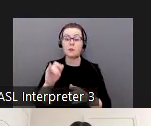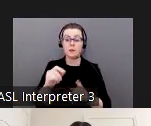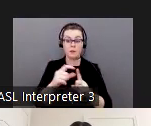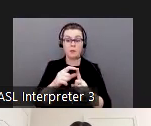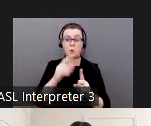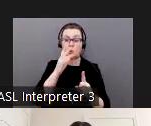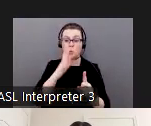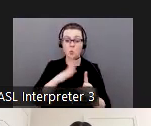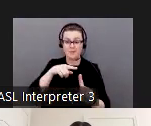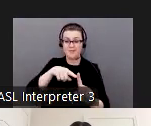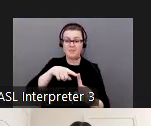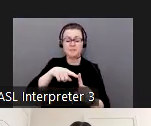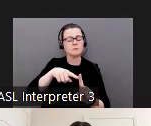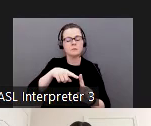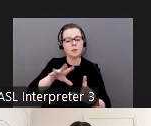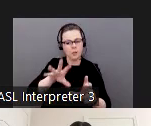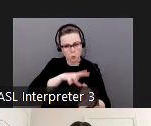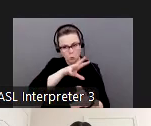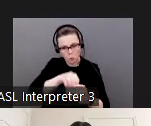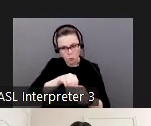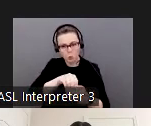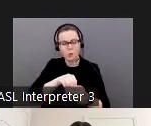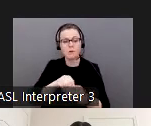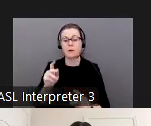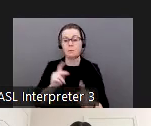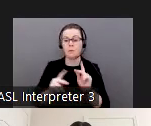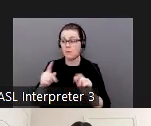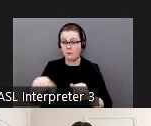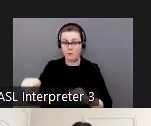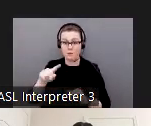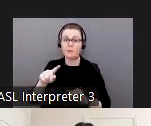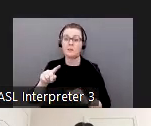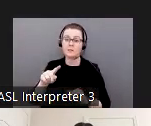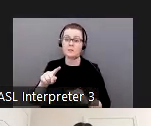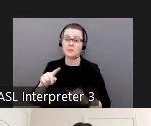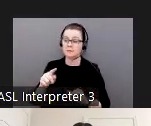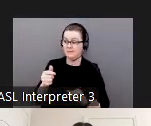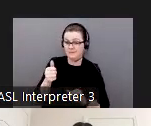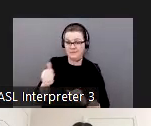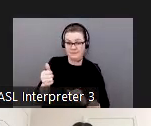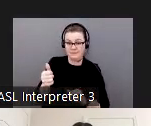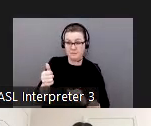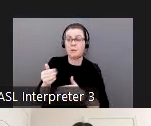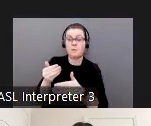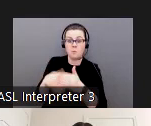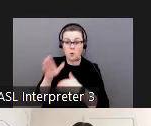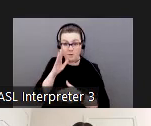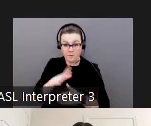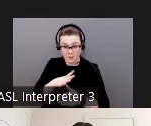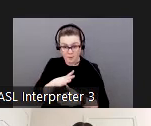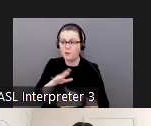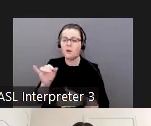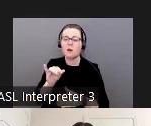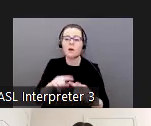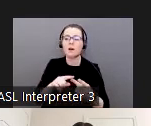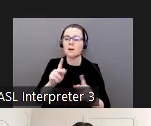most inclusive sense of the term to include people who are female as determined by their sex and people who identify as women, which